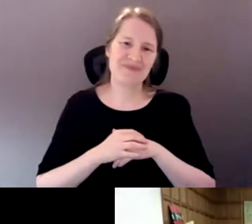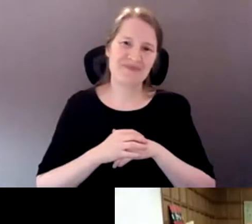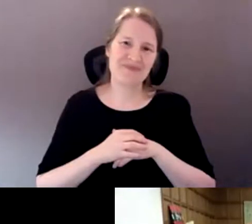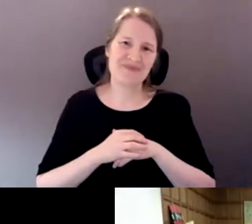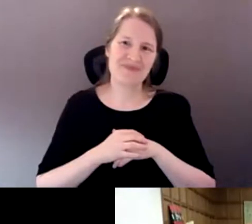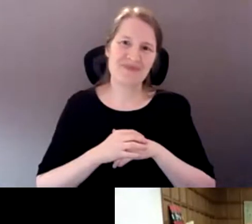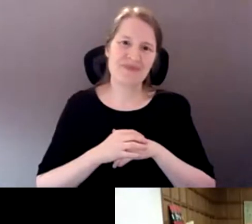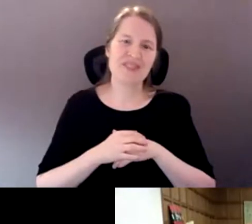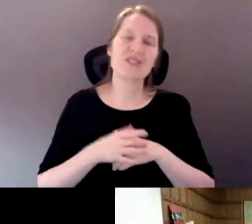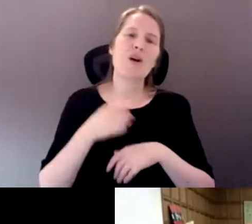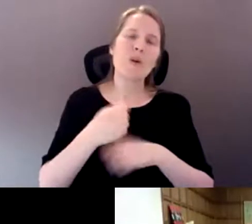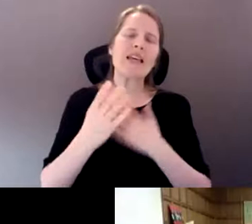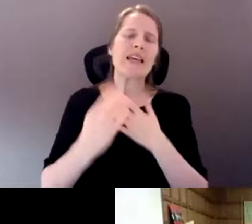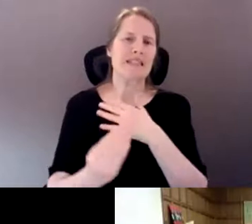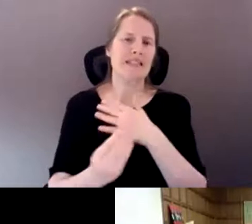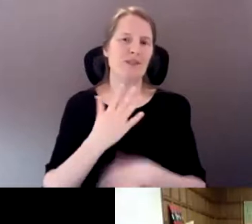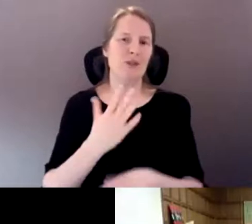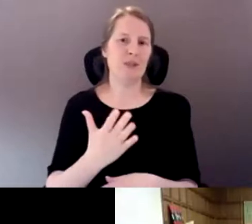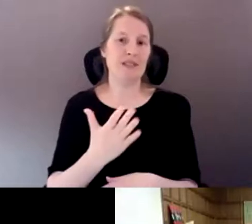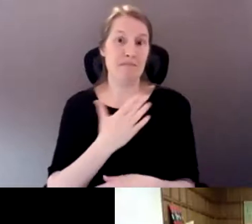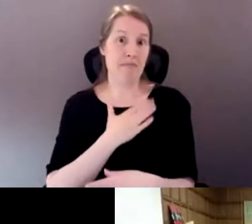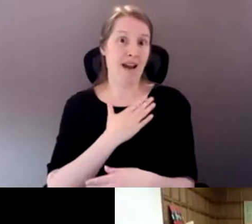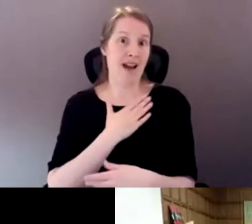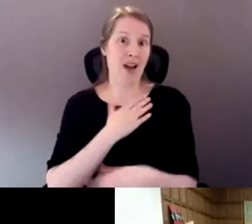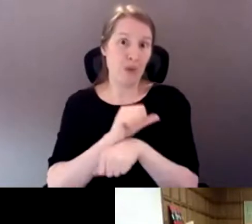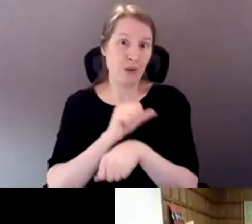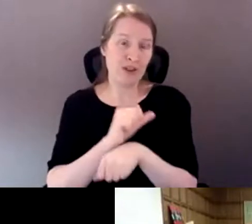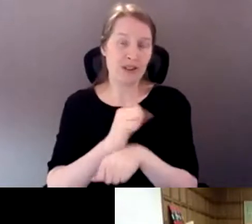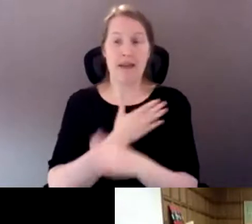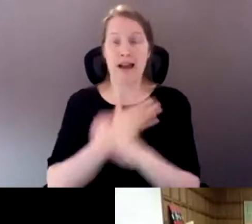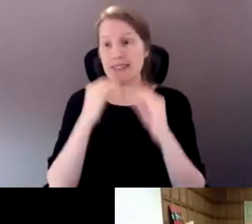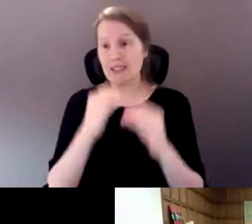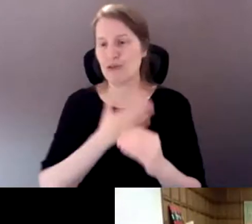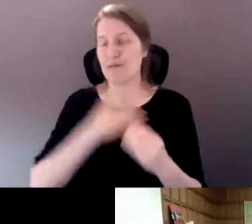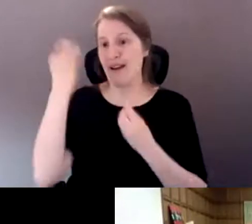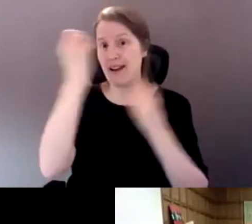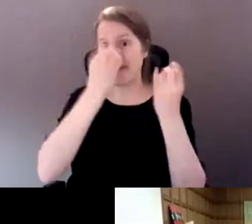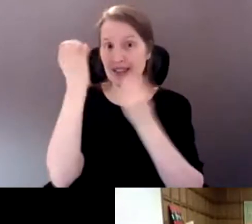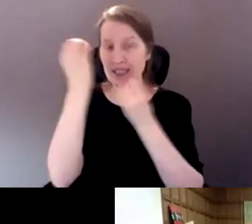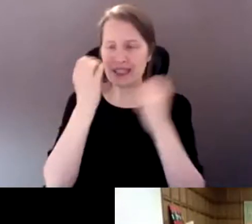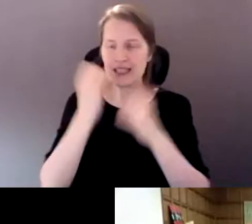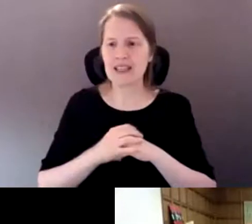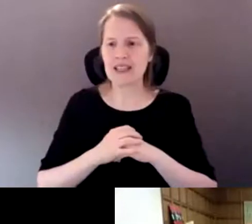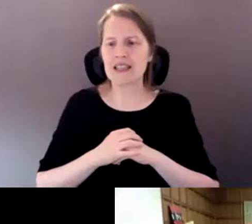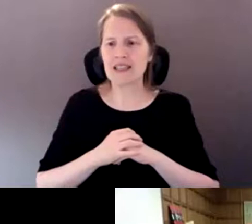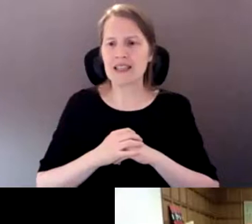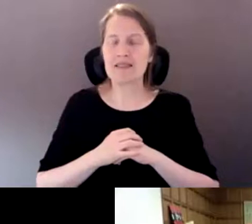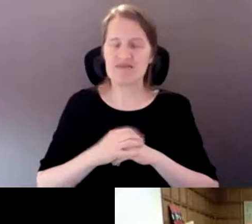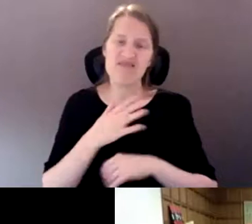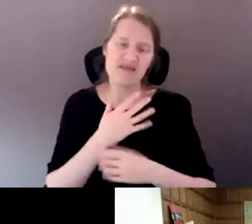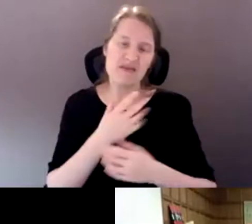has both influenced my own scholarship and my own perspective, but also especially my